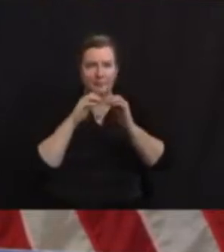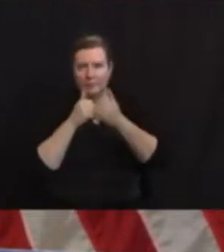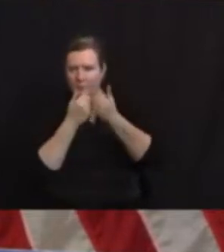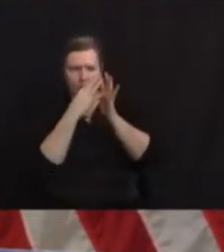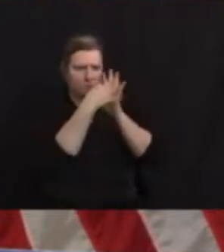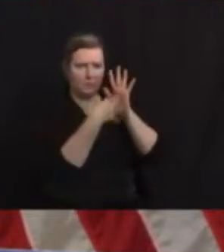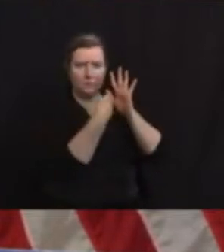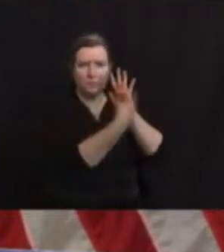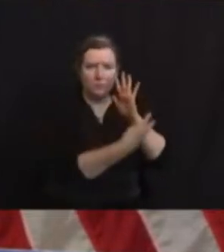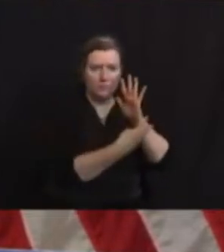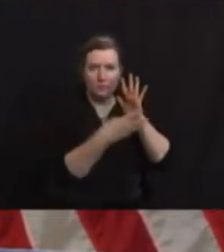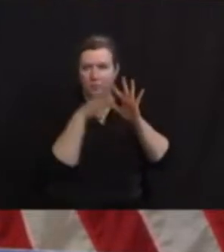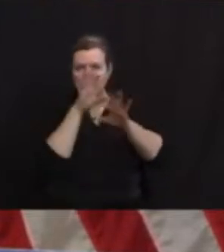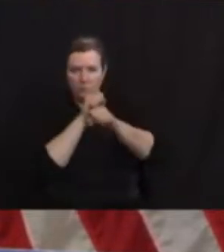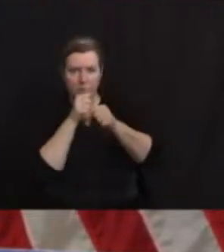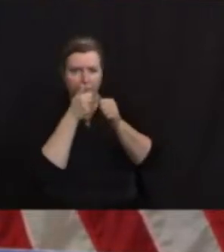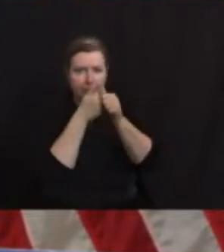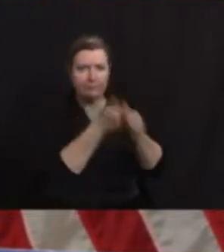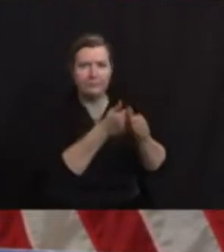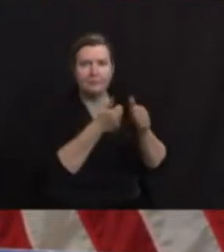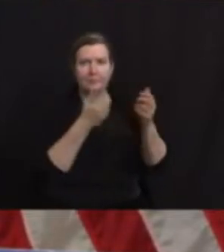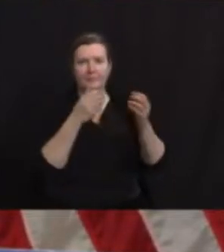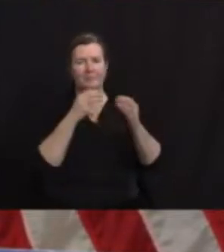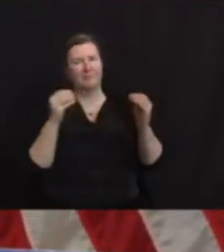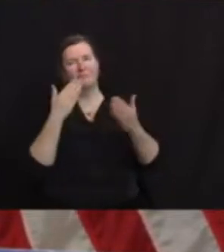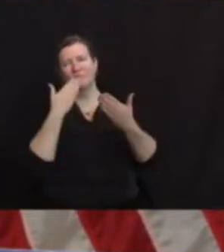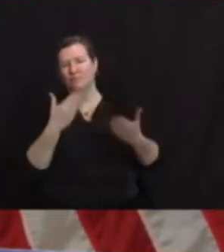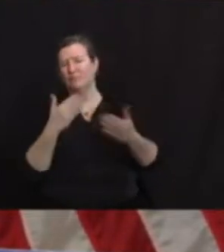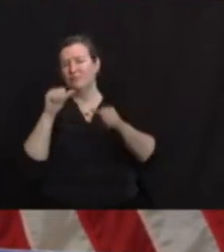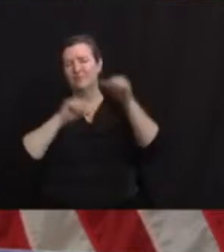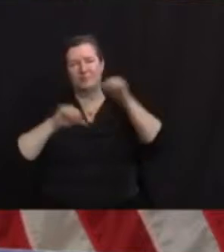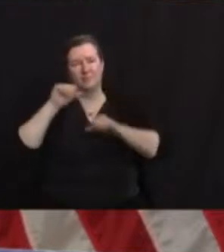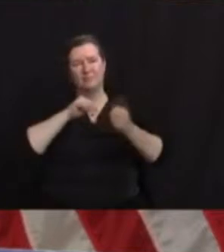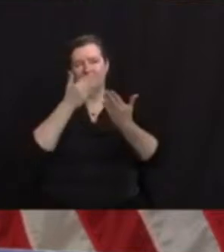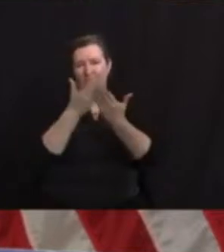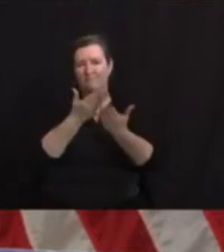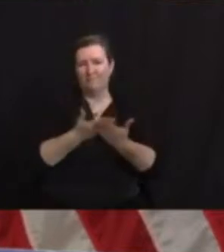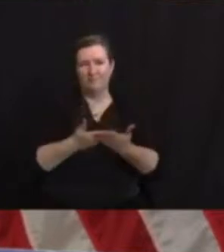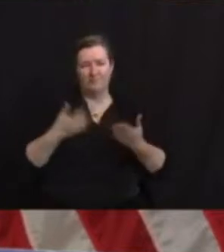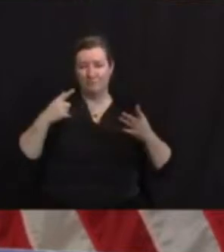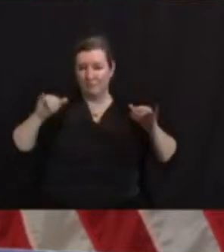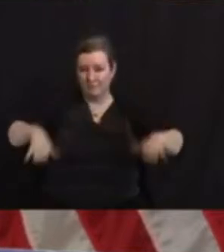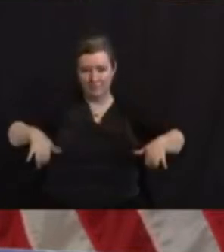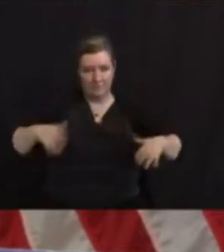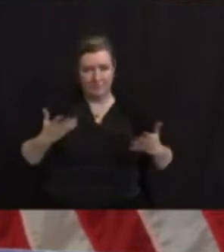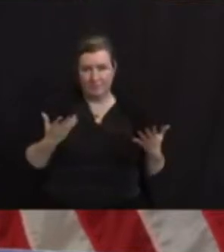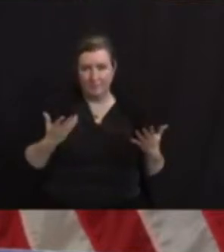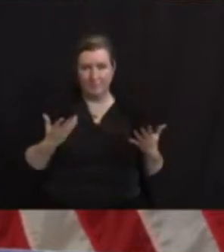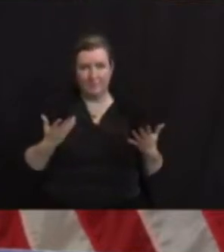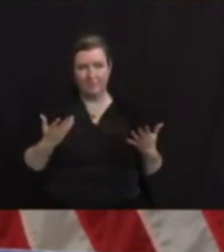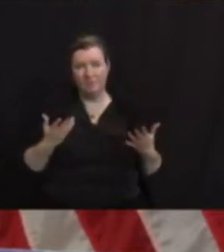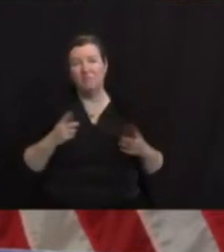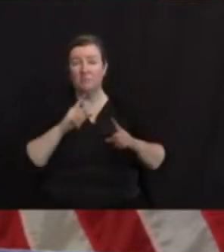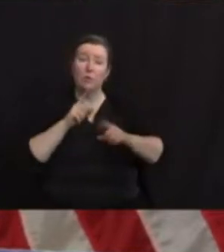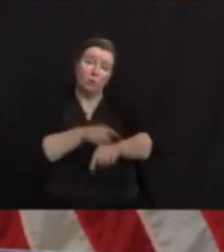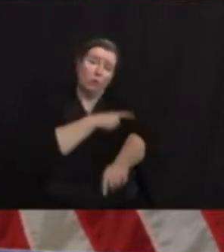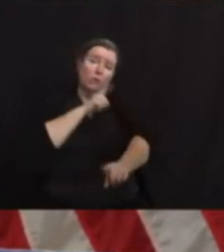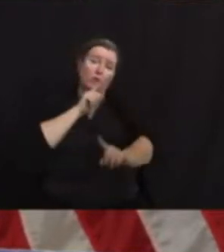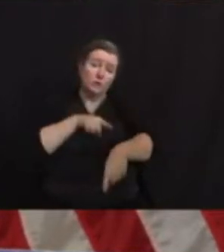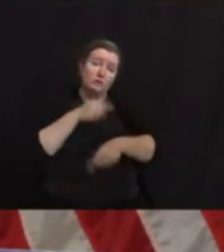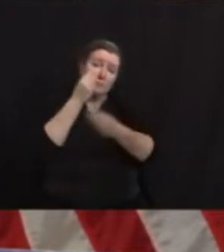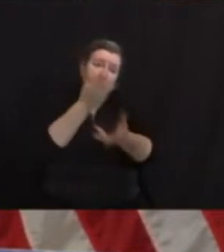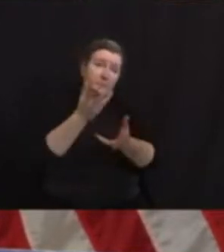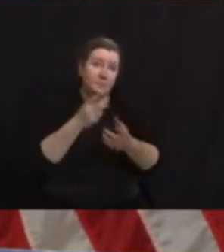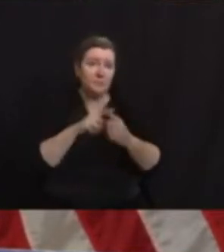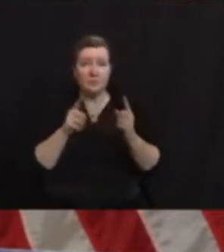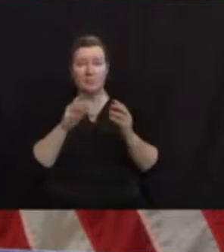without really any good scientific data to support it right now. Yeah. So, it's a long answer, but there is no right answer right